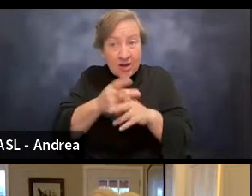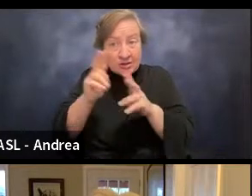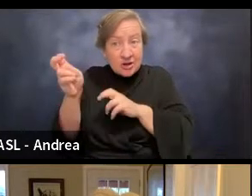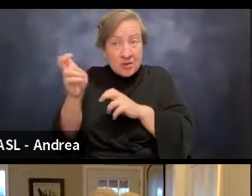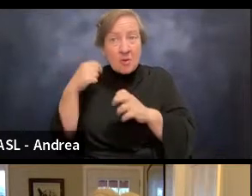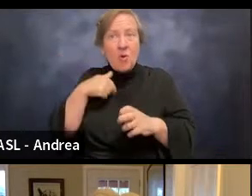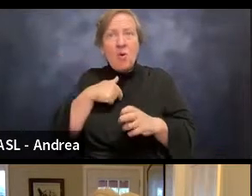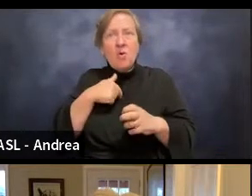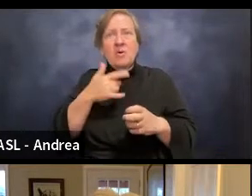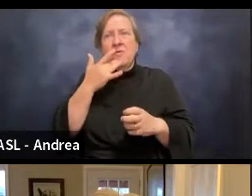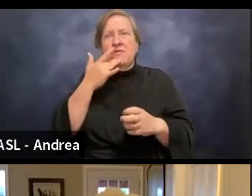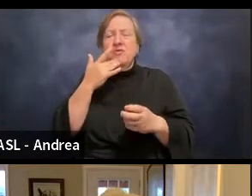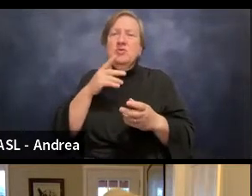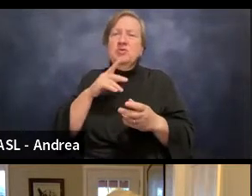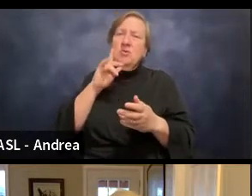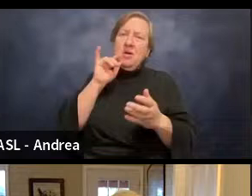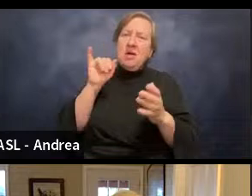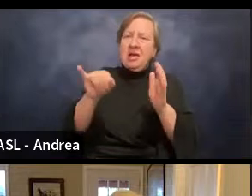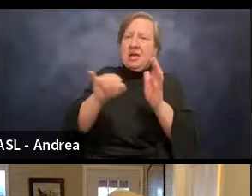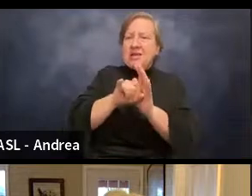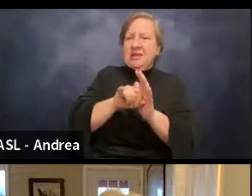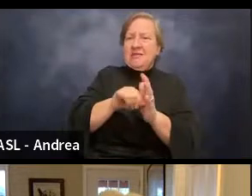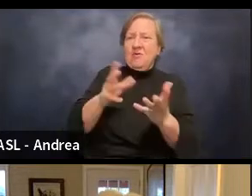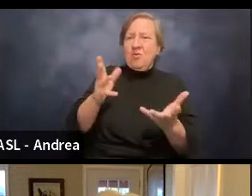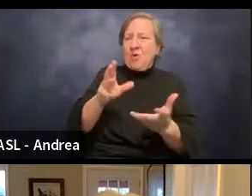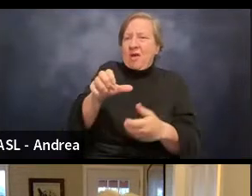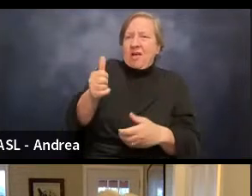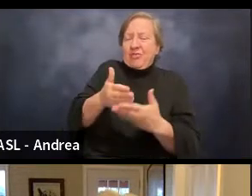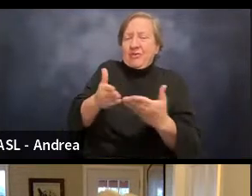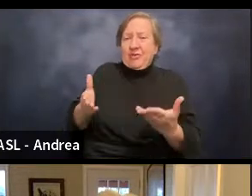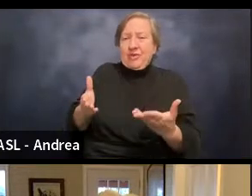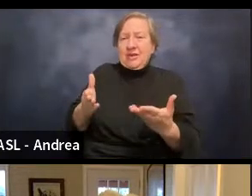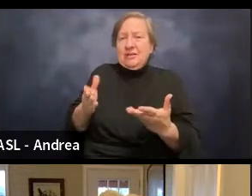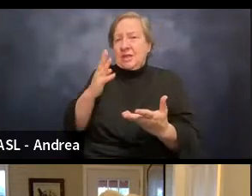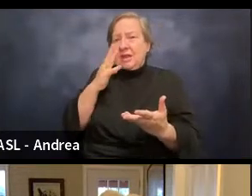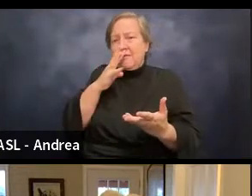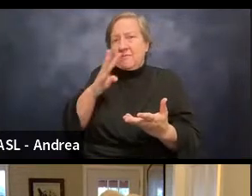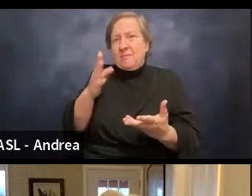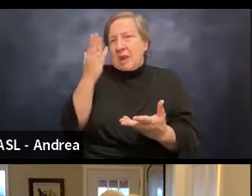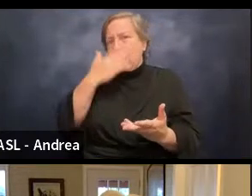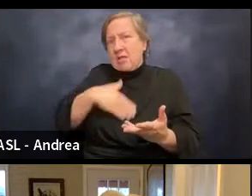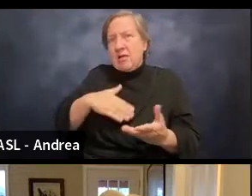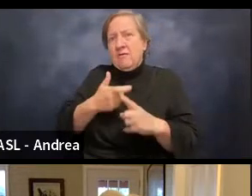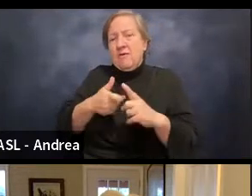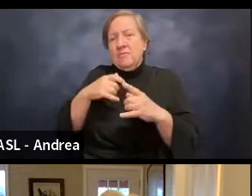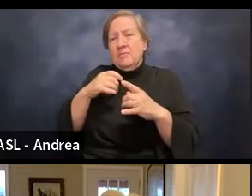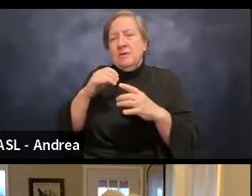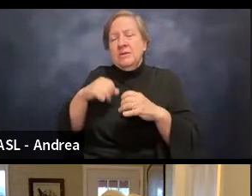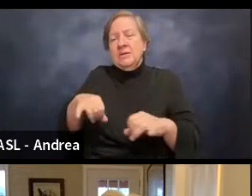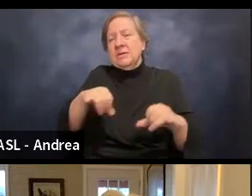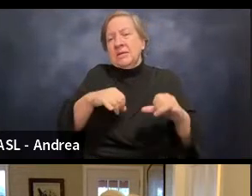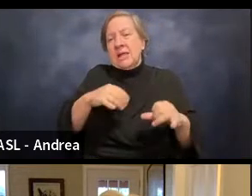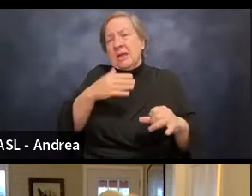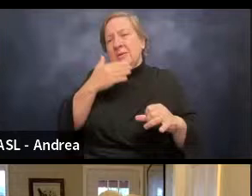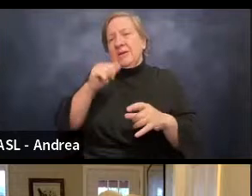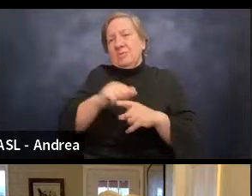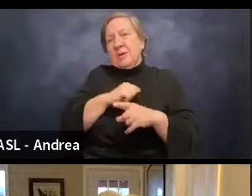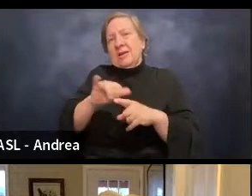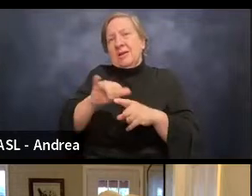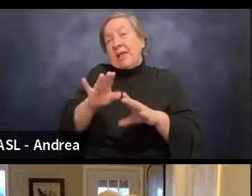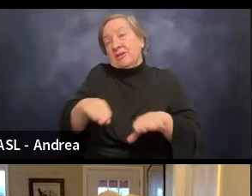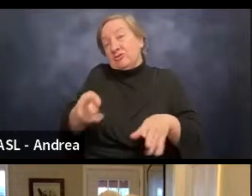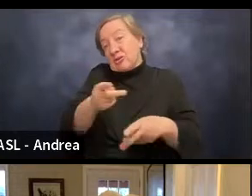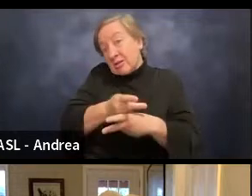by identifying the other things that have kind of been overlooked by standard best practices, like we've identified